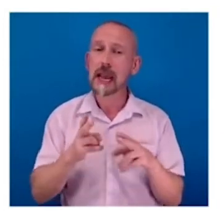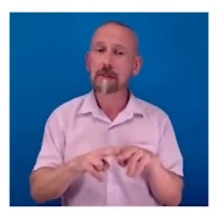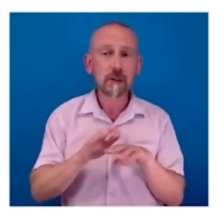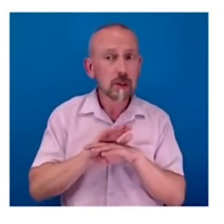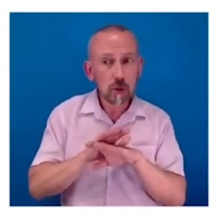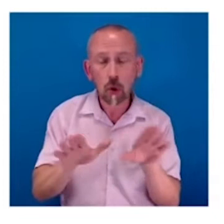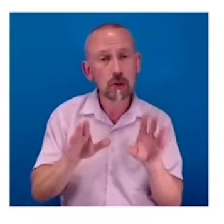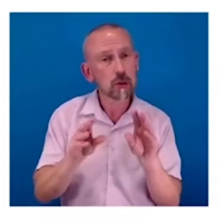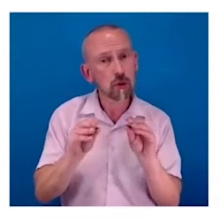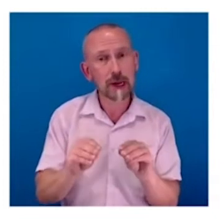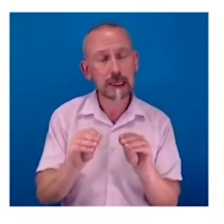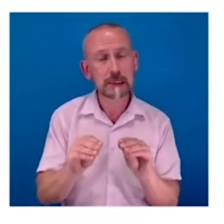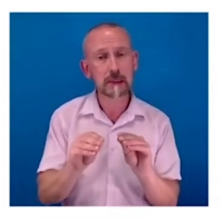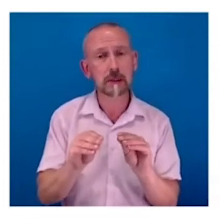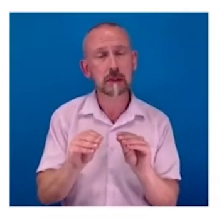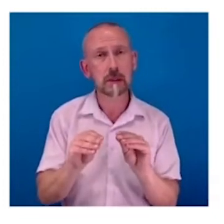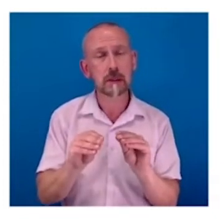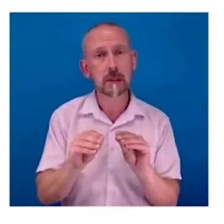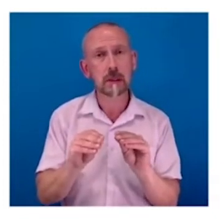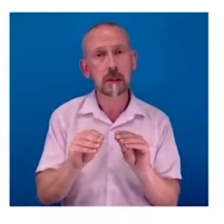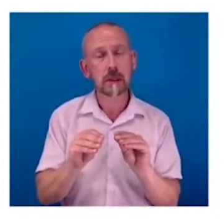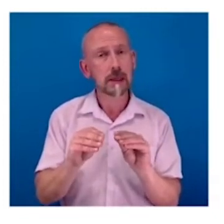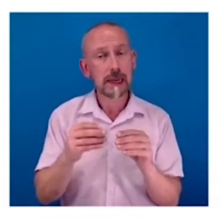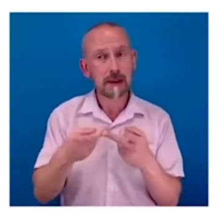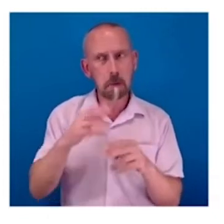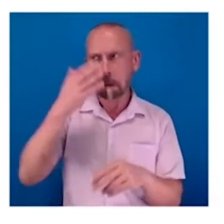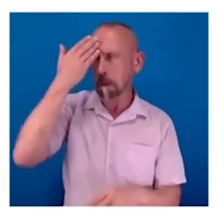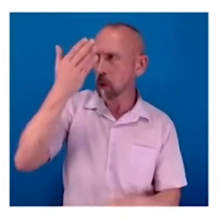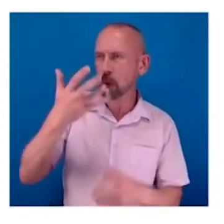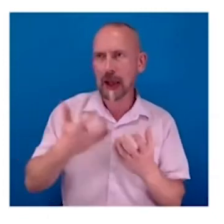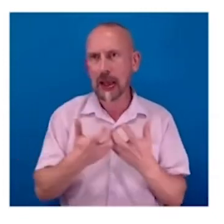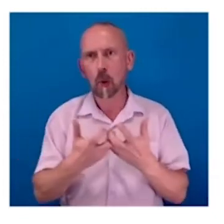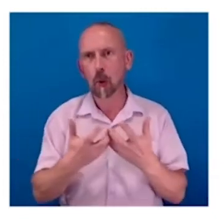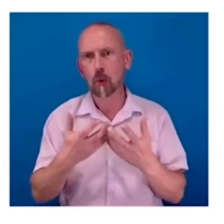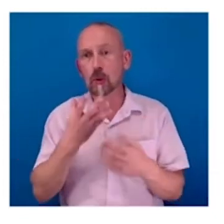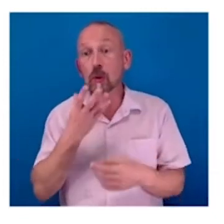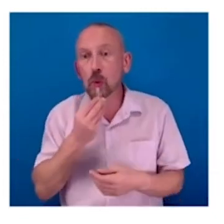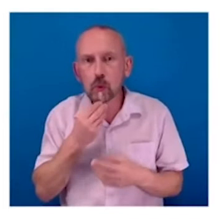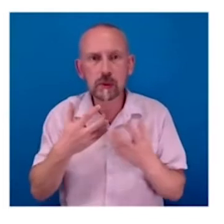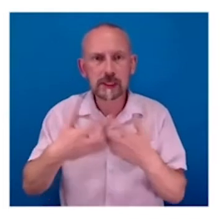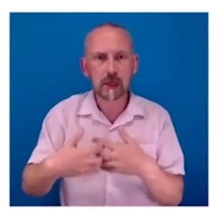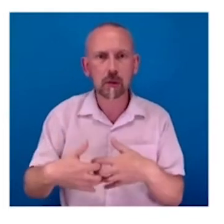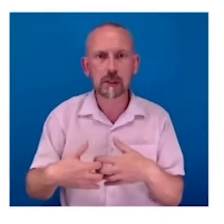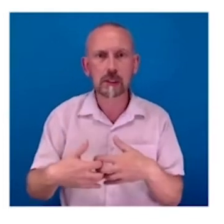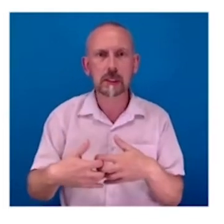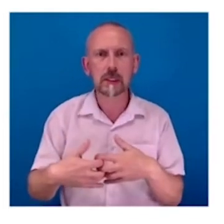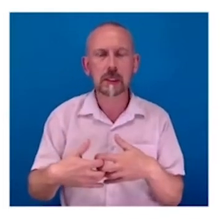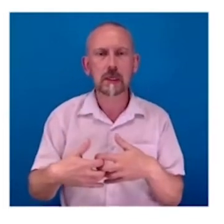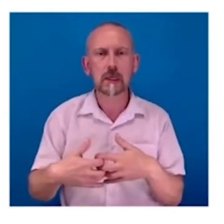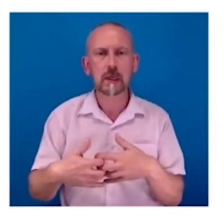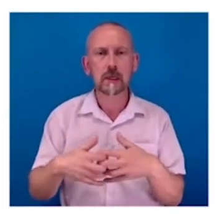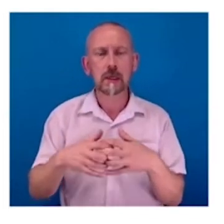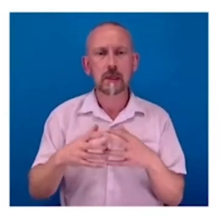the people to use those technologies, or the technology are very intuitive and